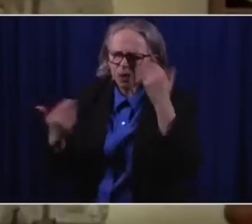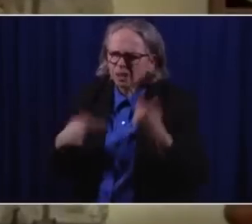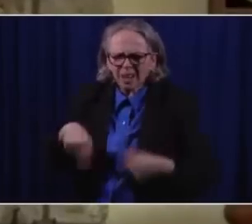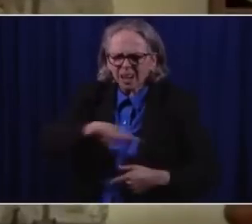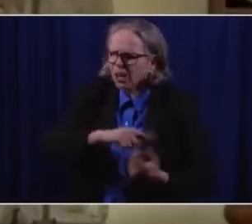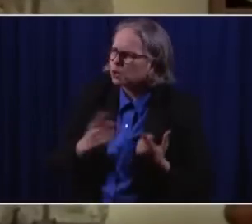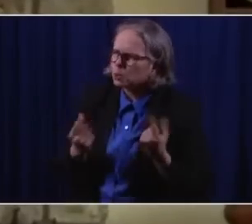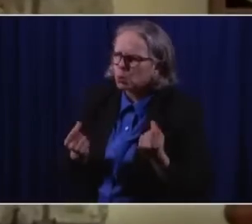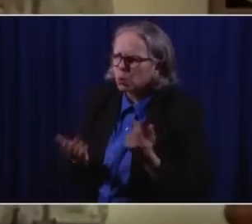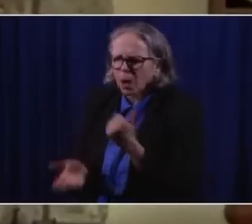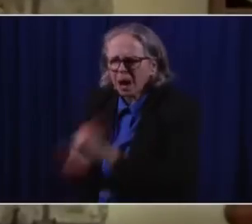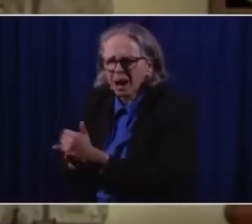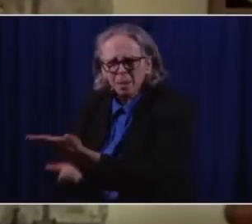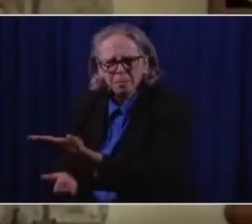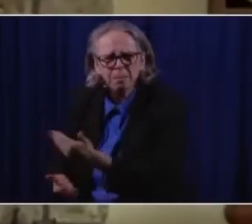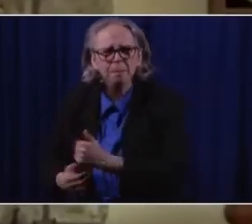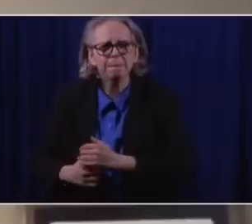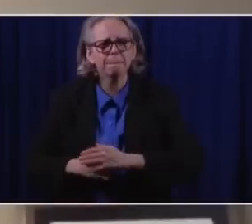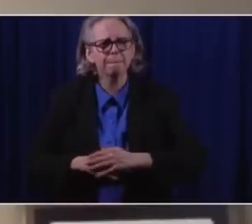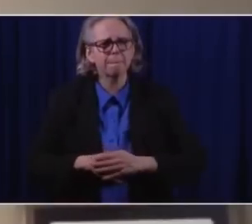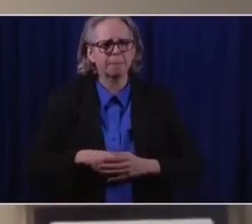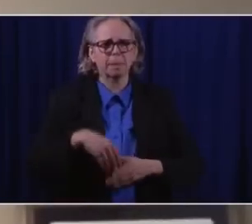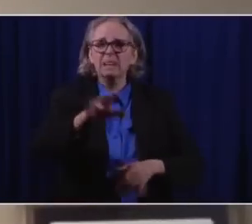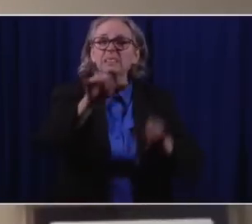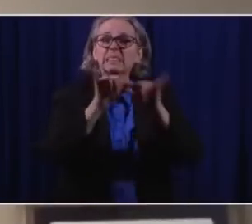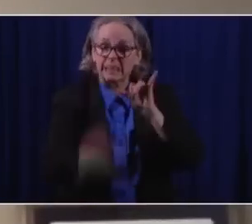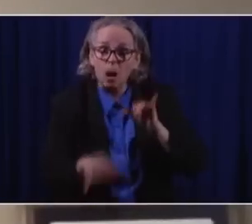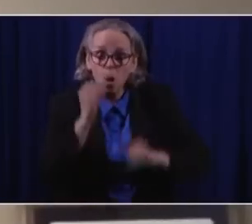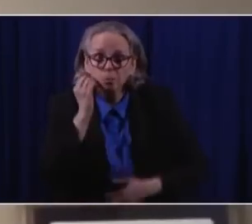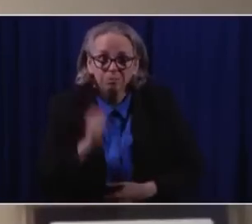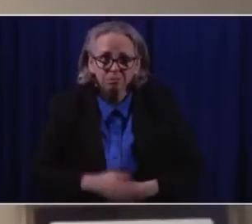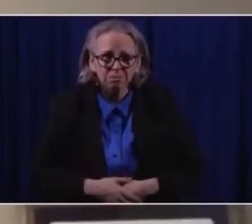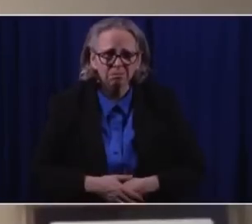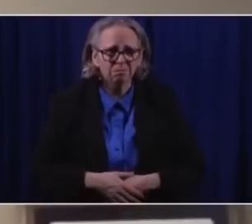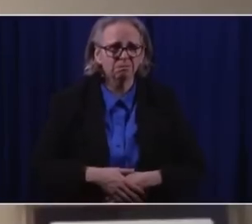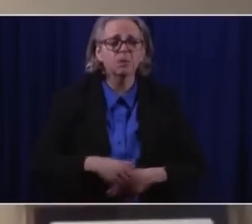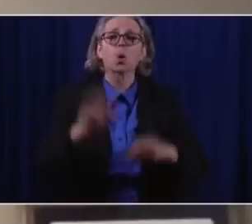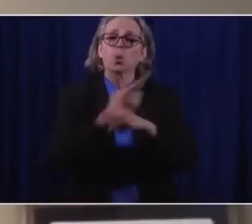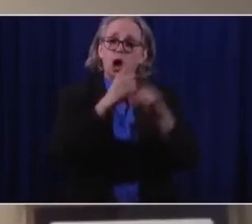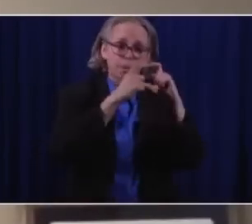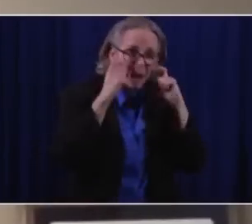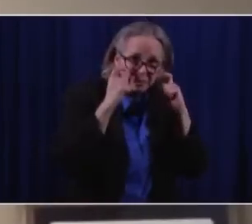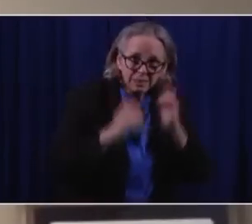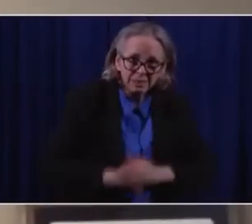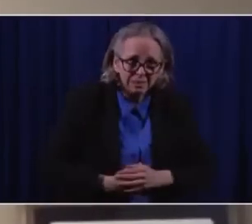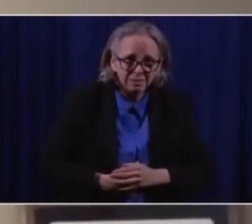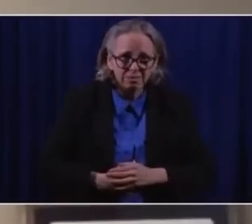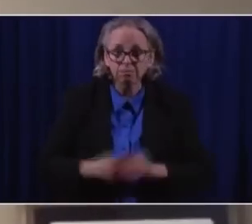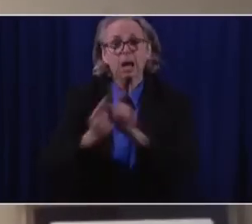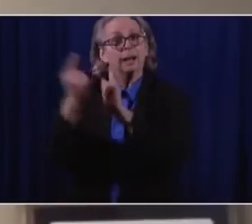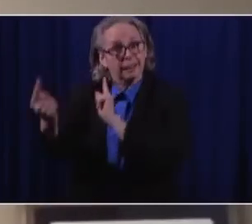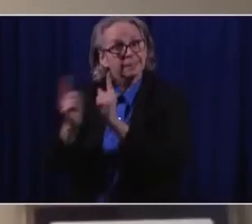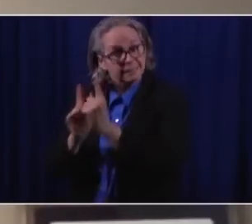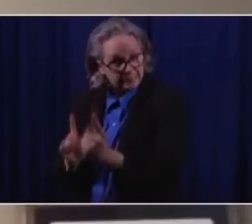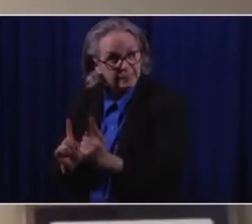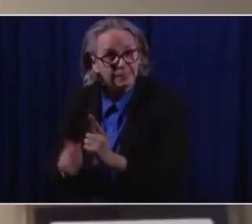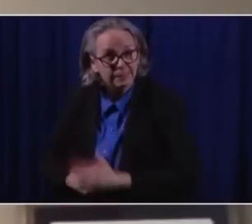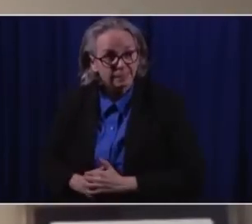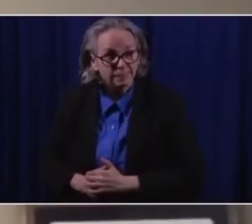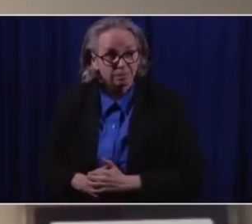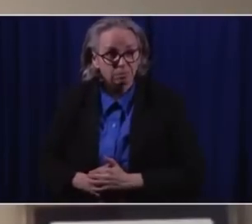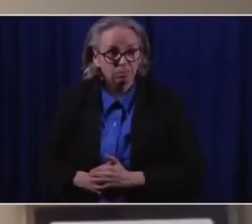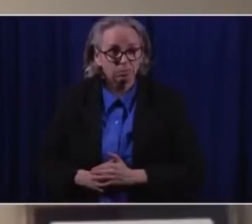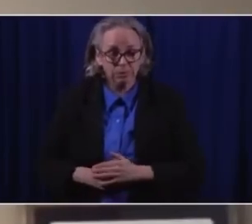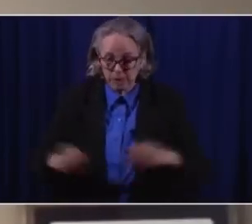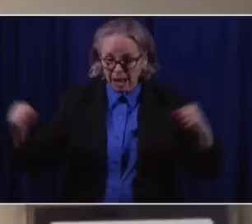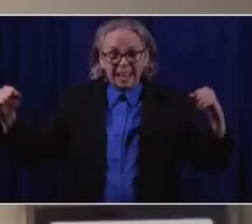do? Stay home, wear your mask when you go out, stay socially distanced, and do not gather for